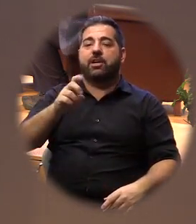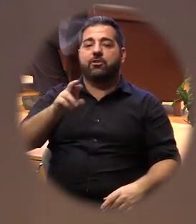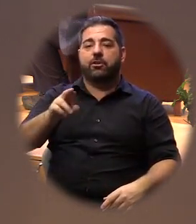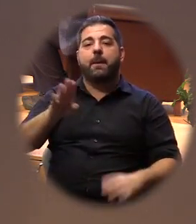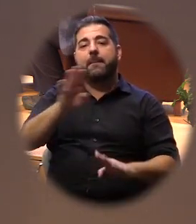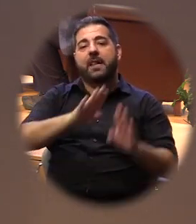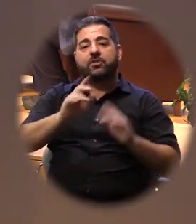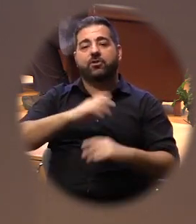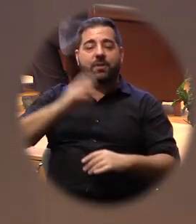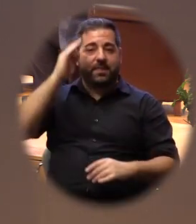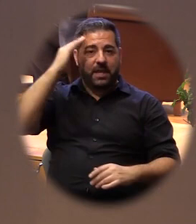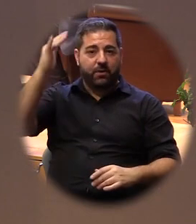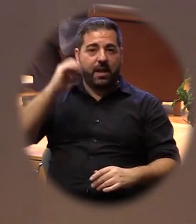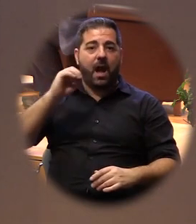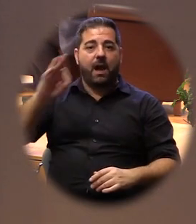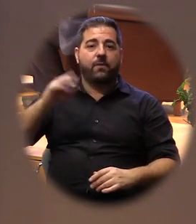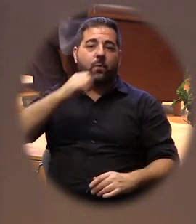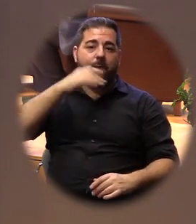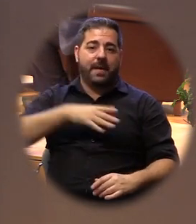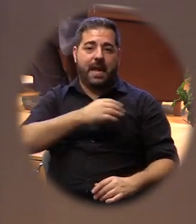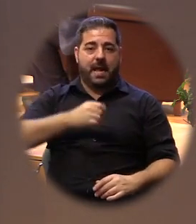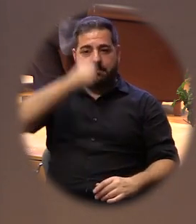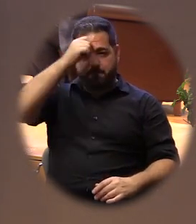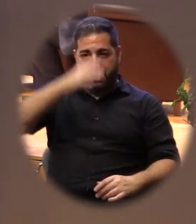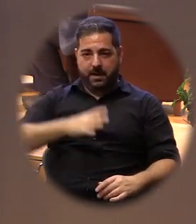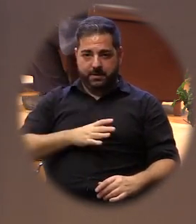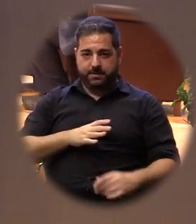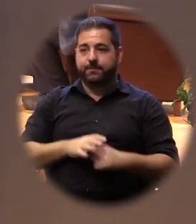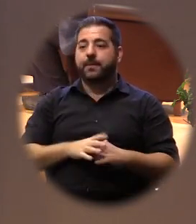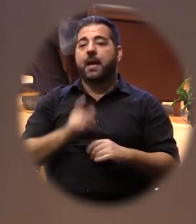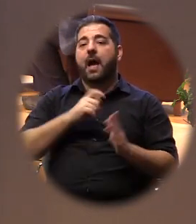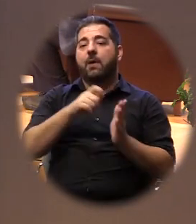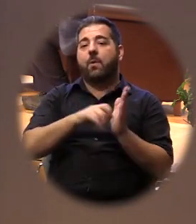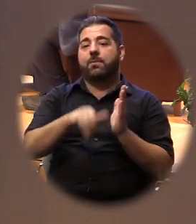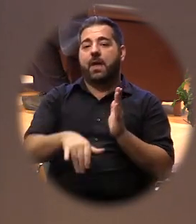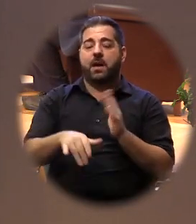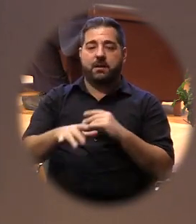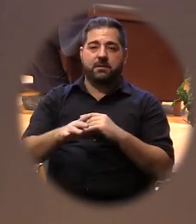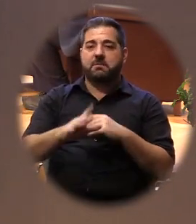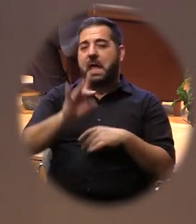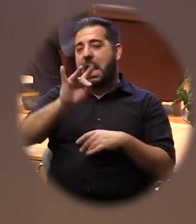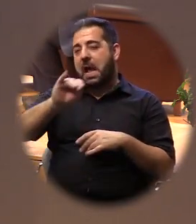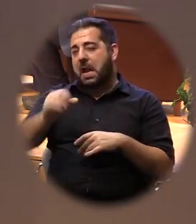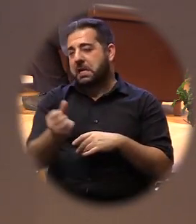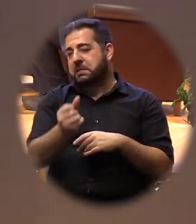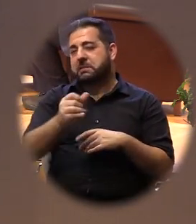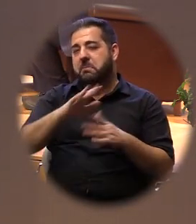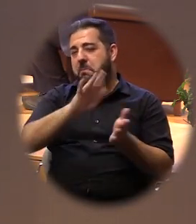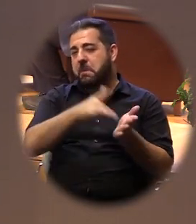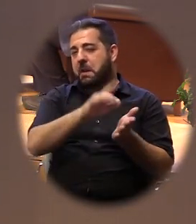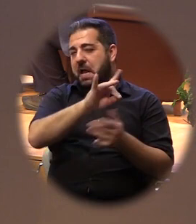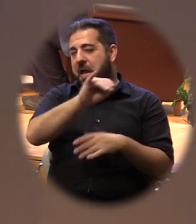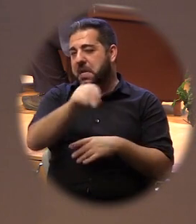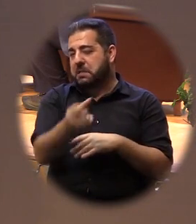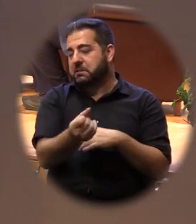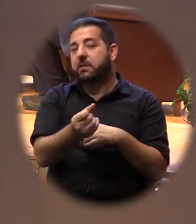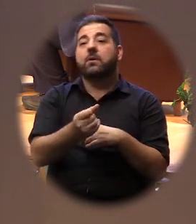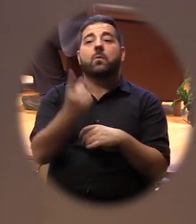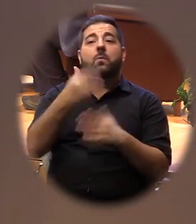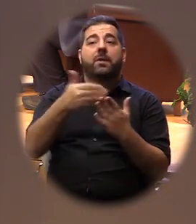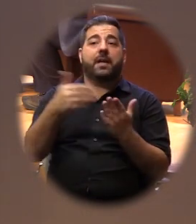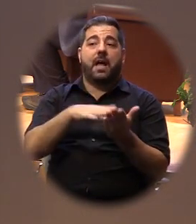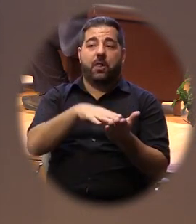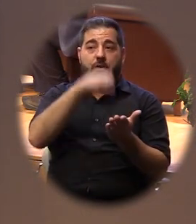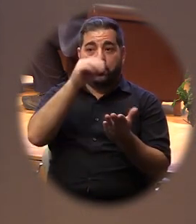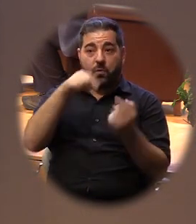theories about women and men and I wrote that in the in the mid 80s and one of the things that I learned